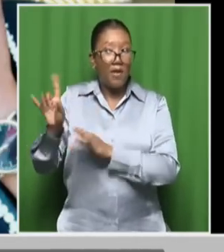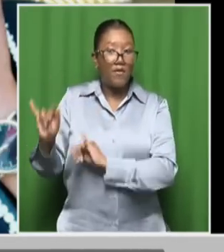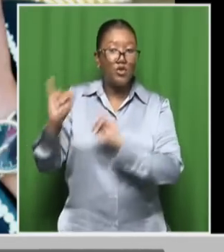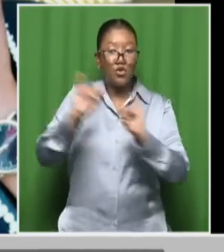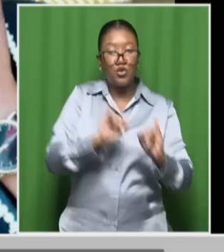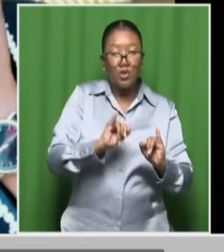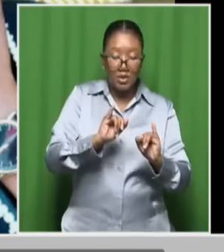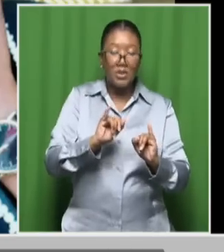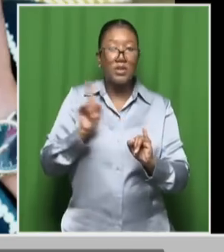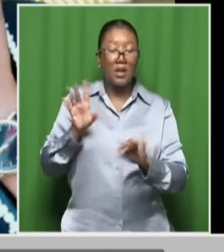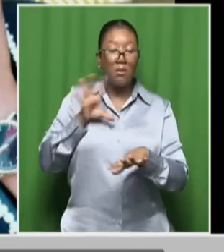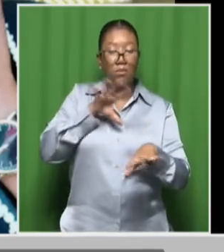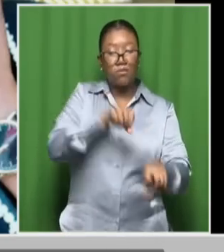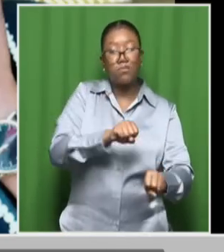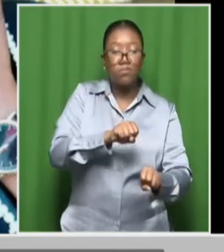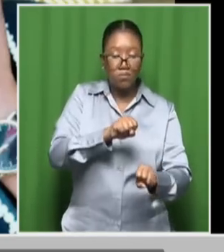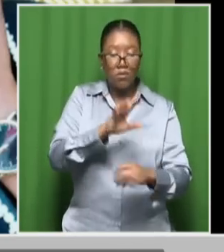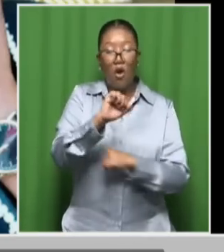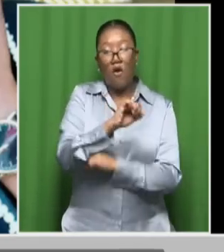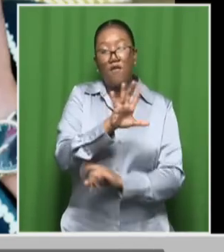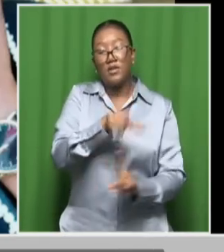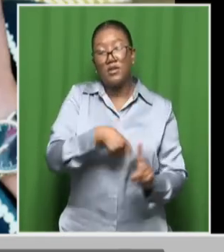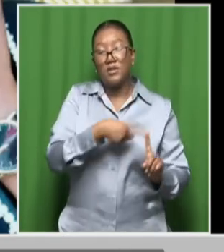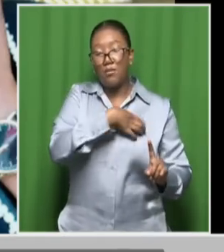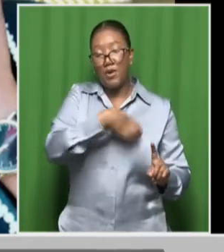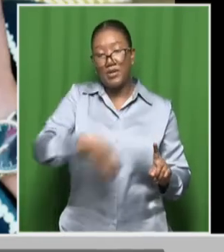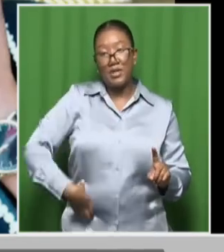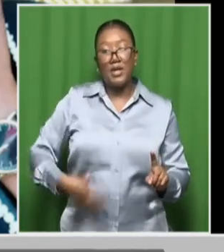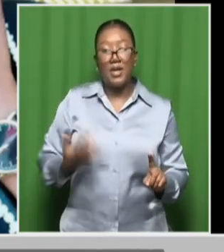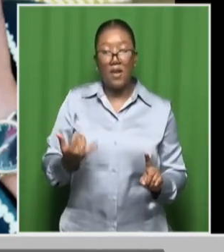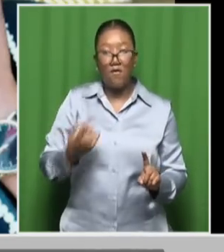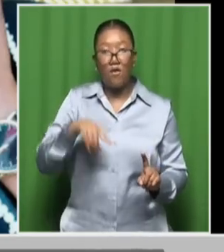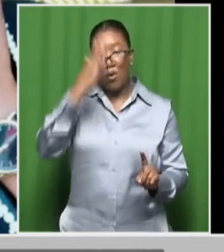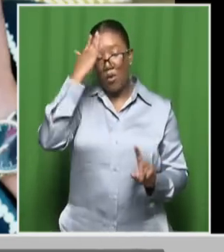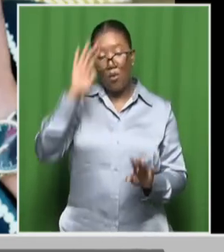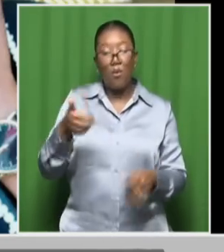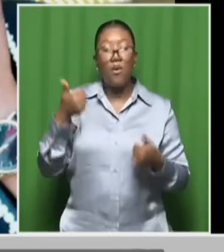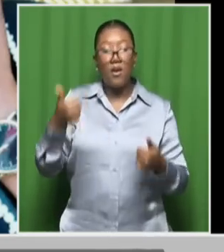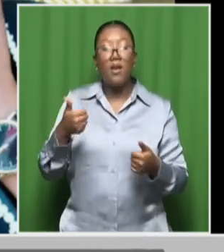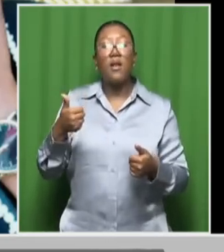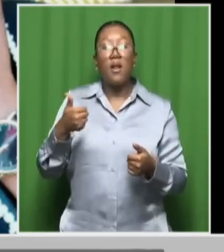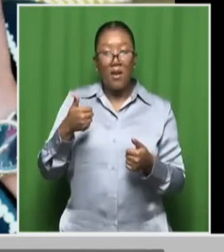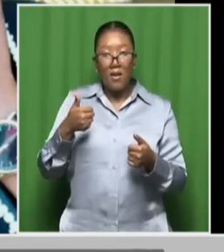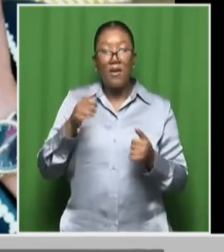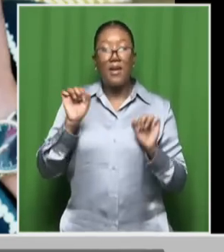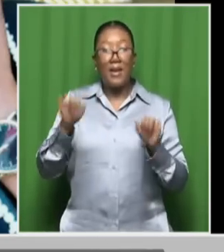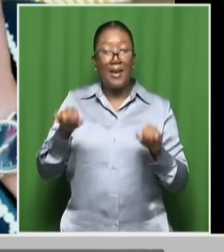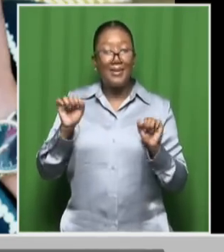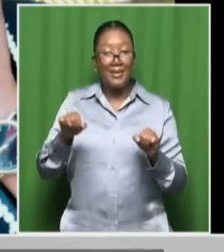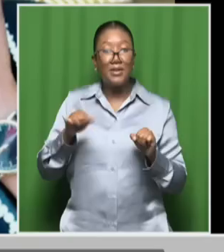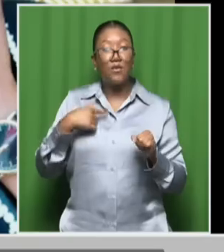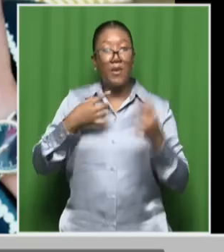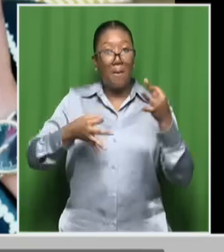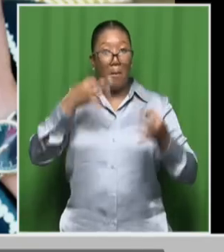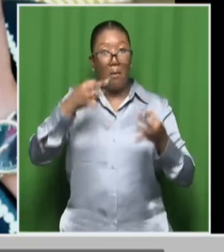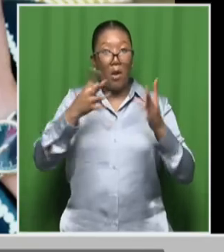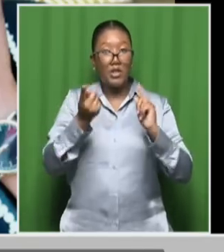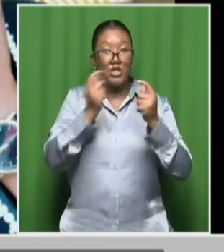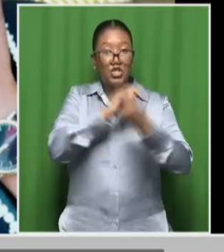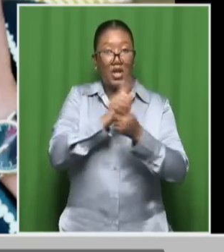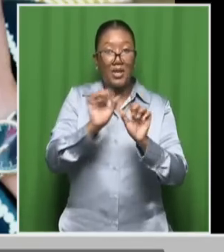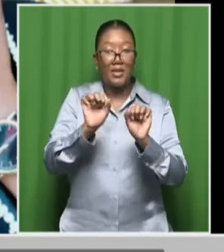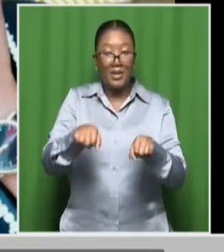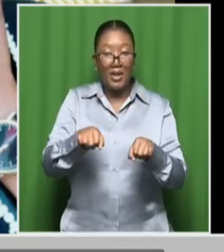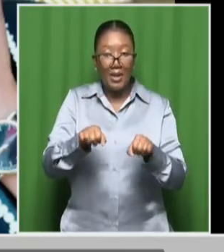perhaps to people who are in the office, because as you know that much as there's a political change in terms